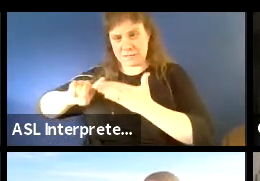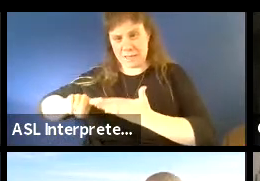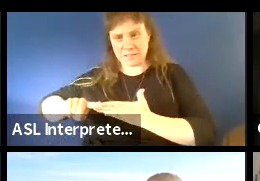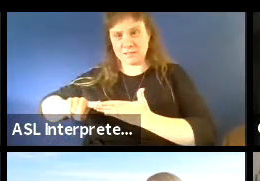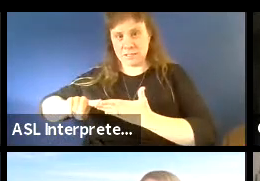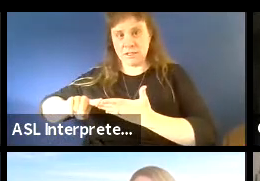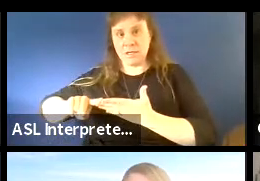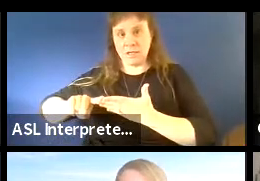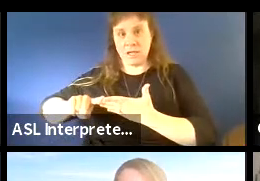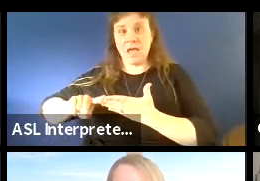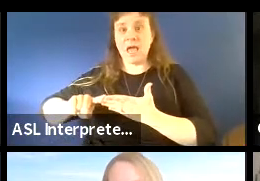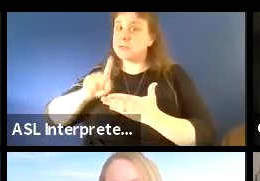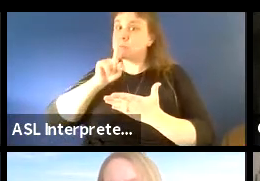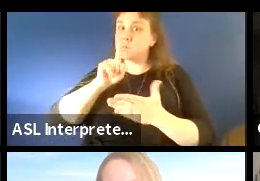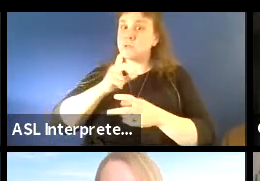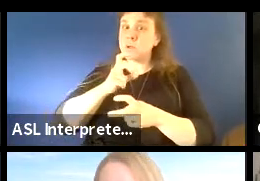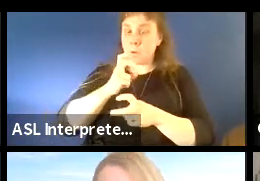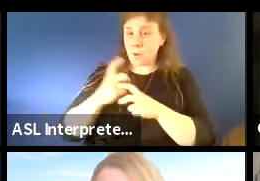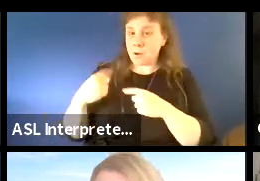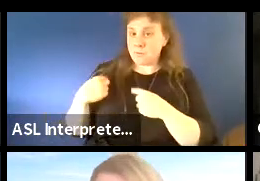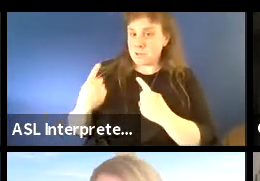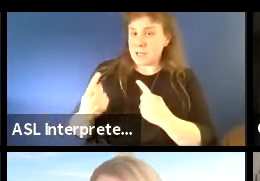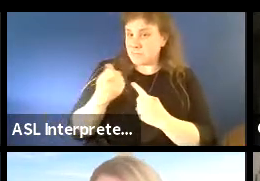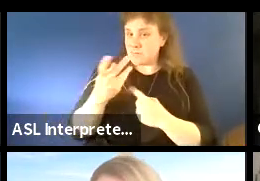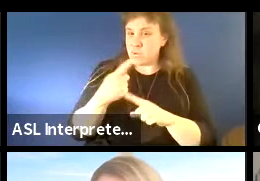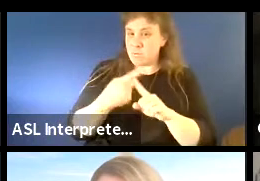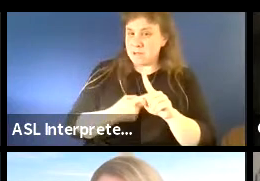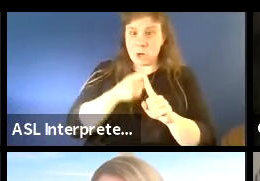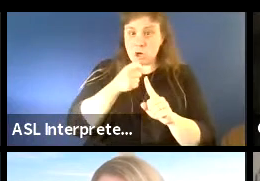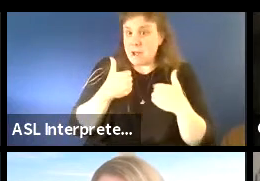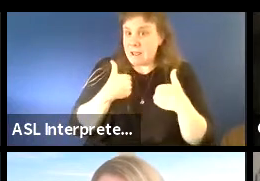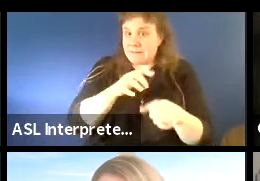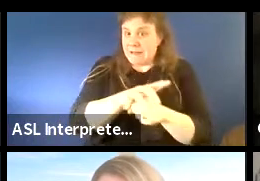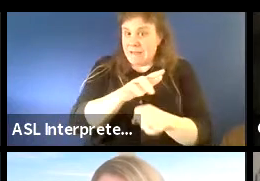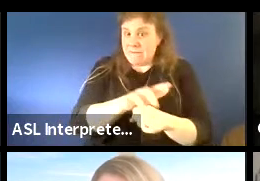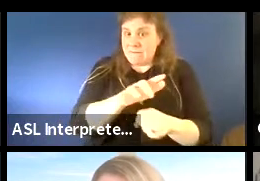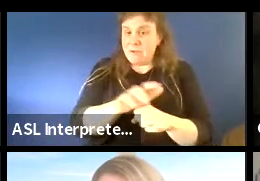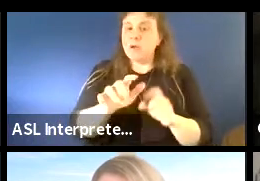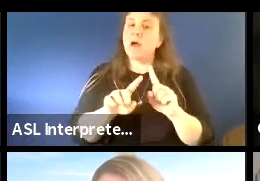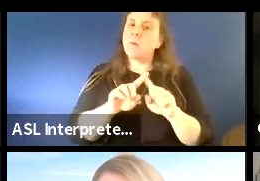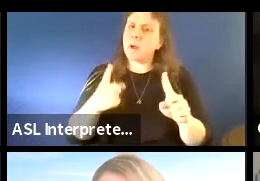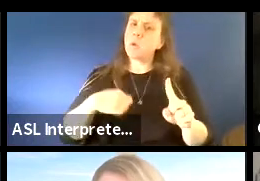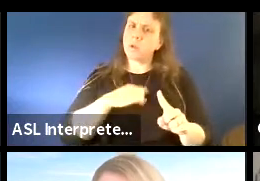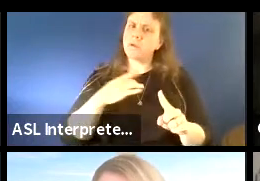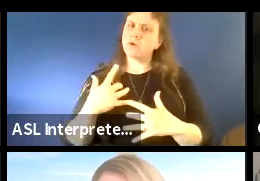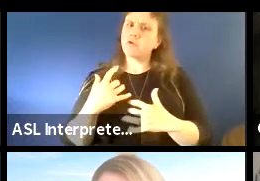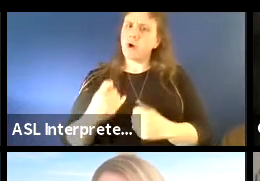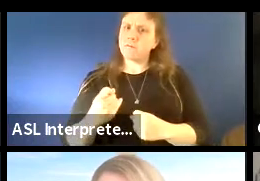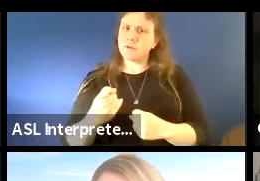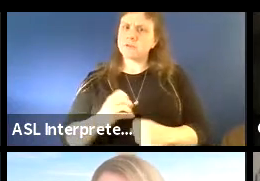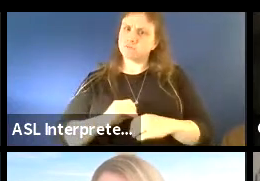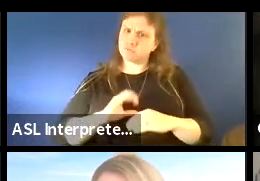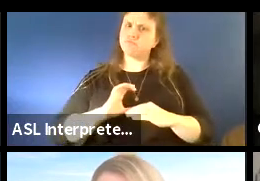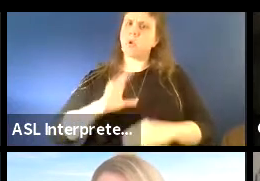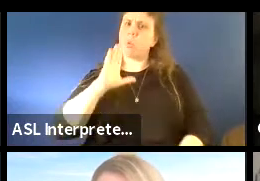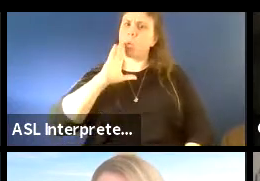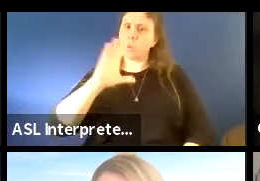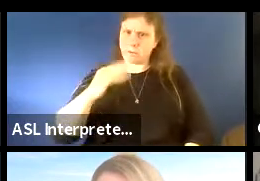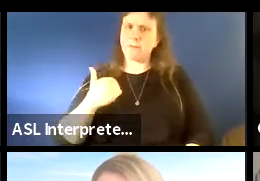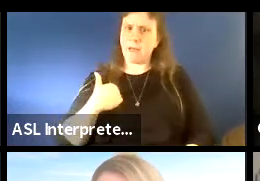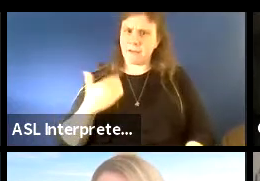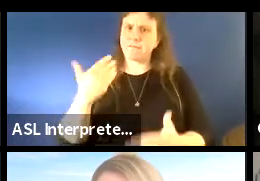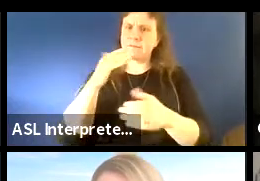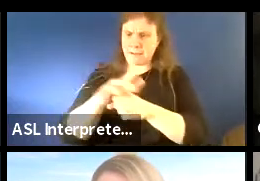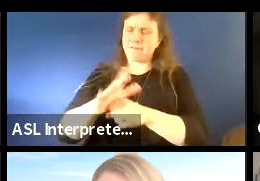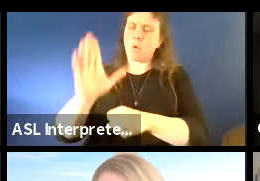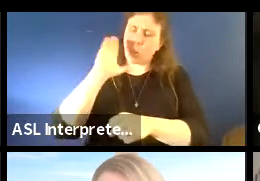hard for the last couple of months to not have enough, but we're feeling confident we will have enough, that every person who wants vaccine, and in fact, that was part